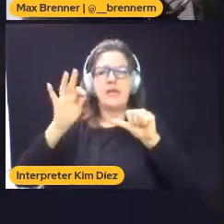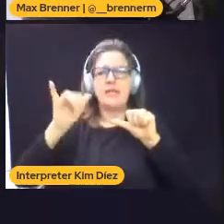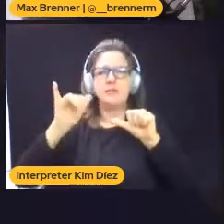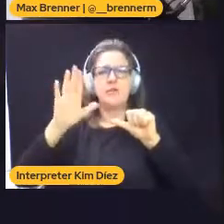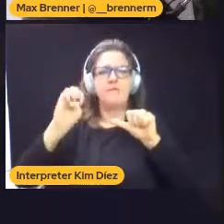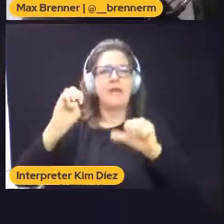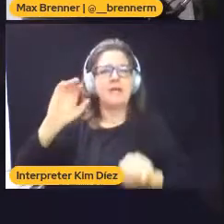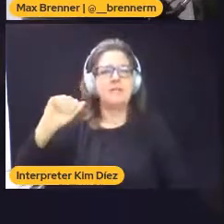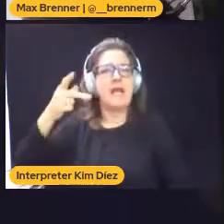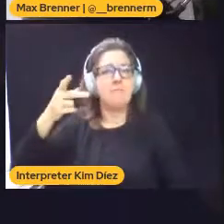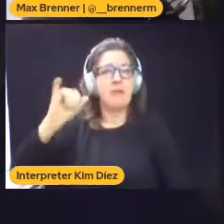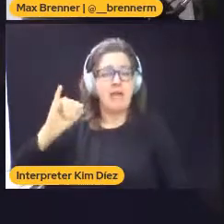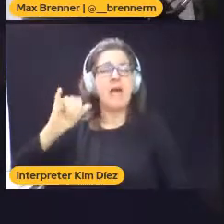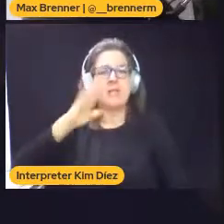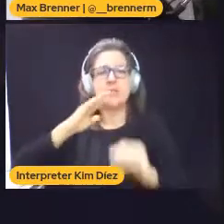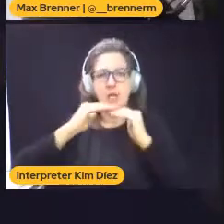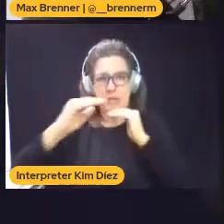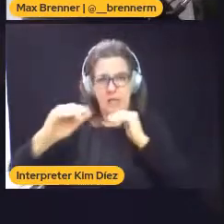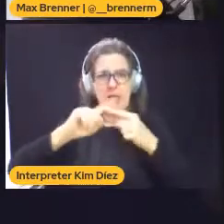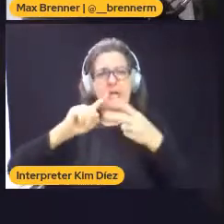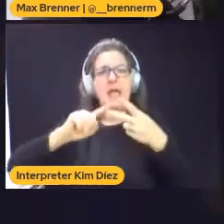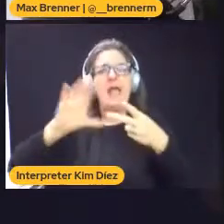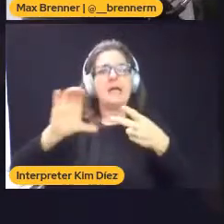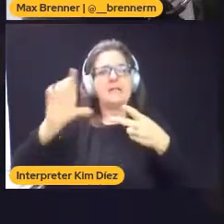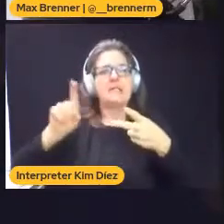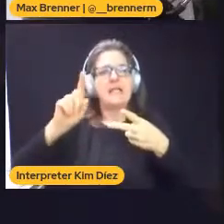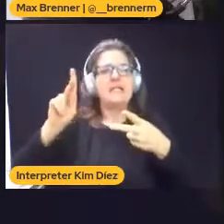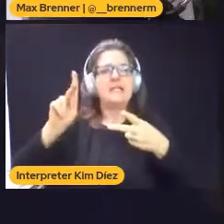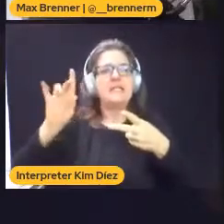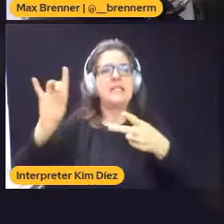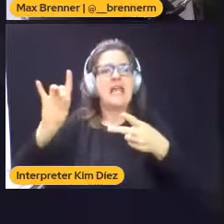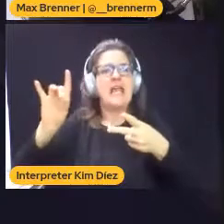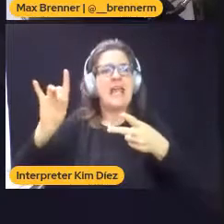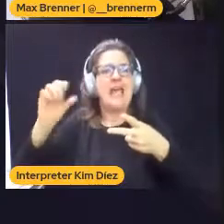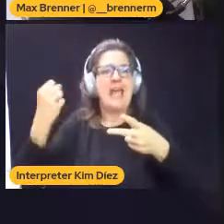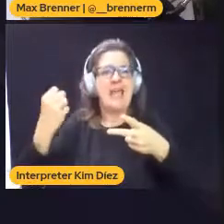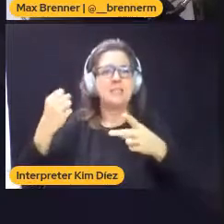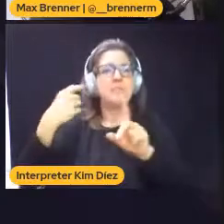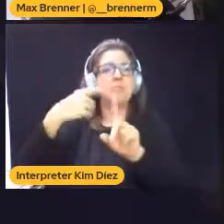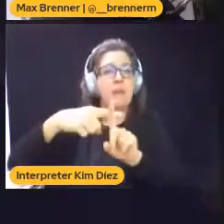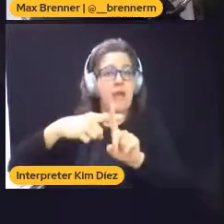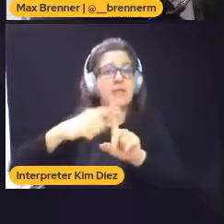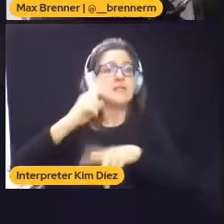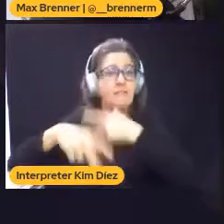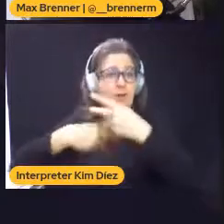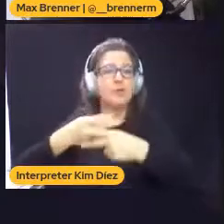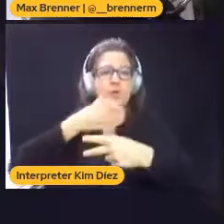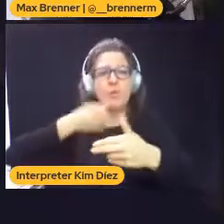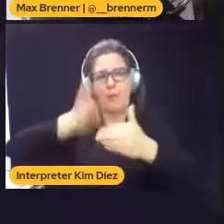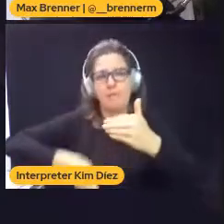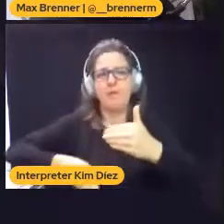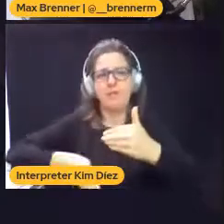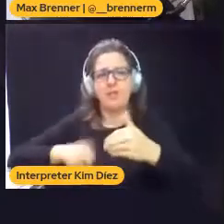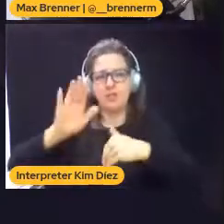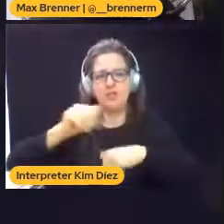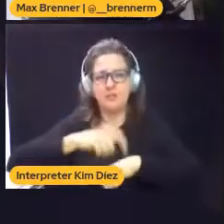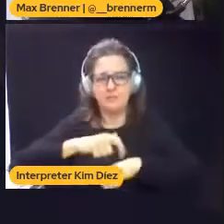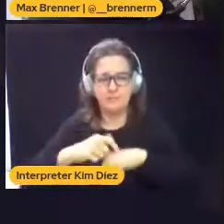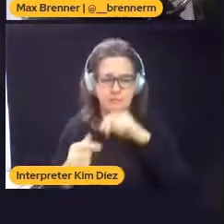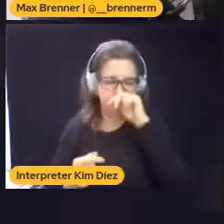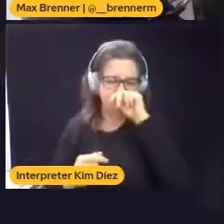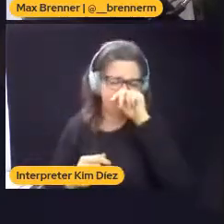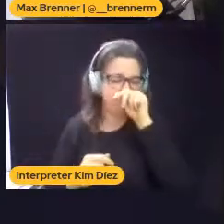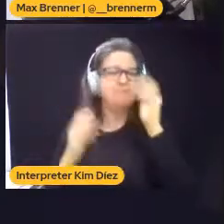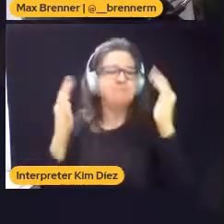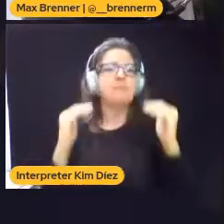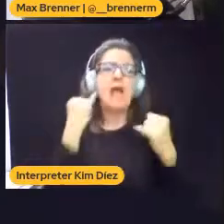the cdk8s plus API versioning, already explained beforehand, will be finished until then. And then there are some